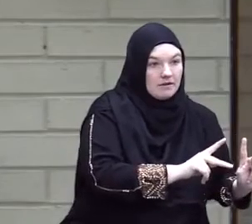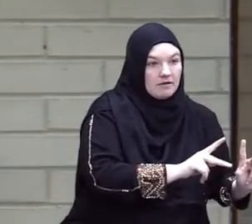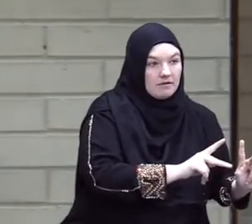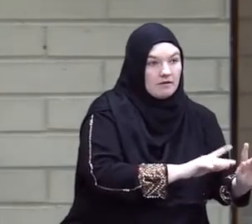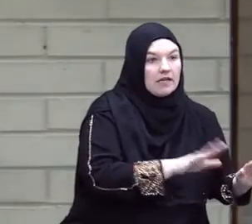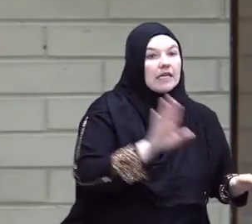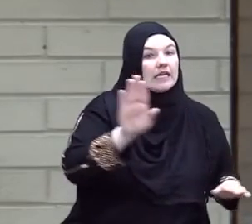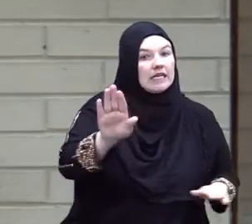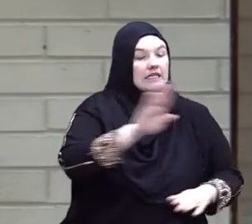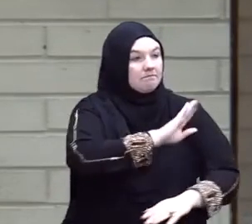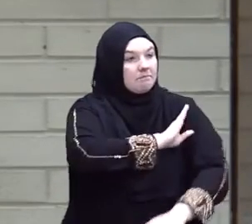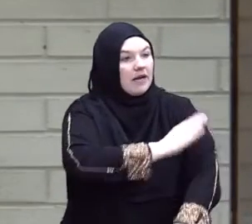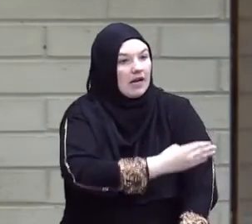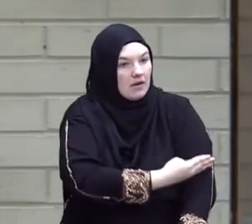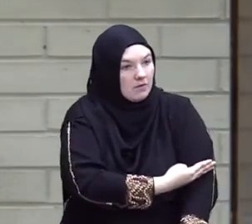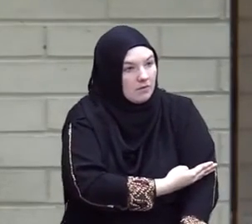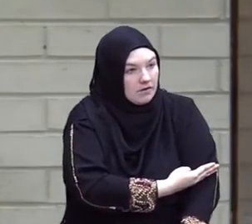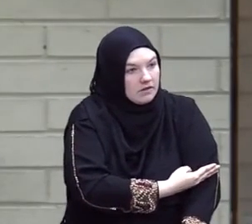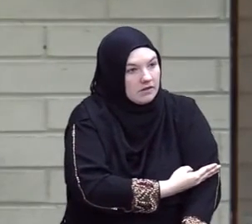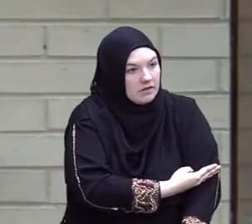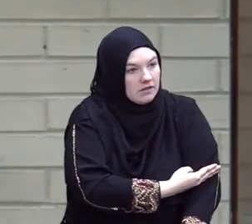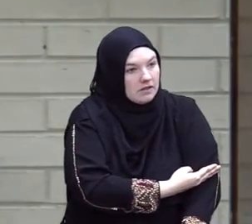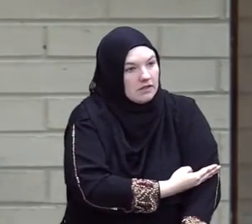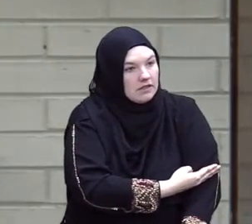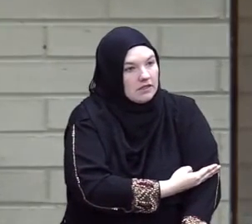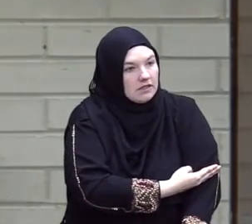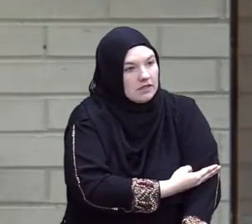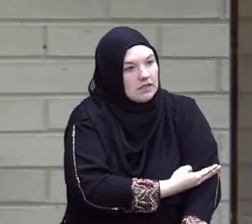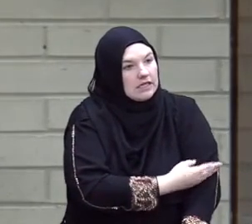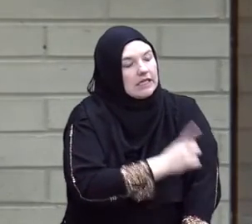His power is only